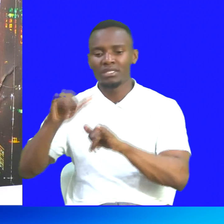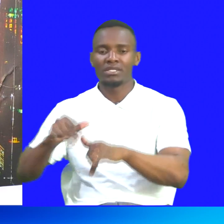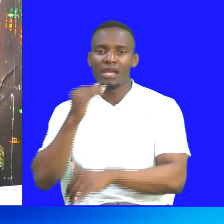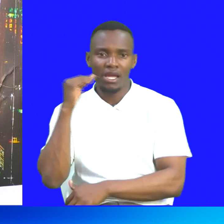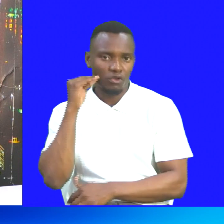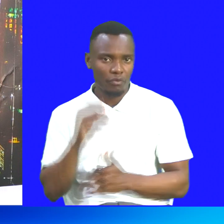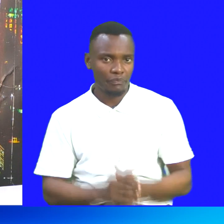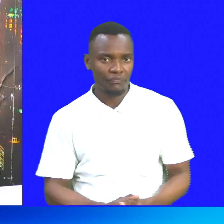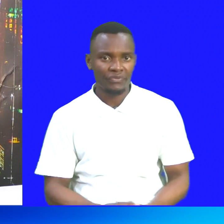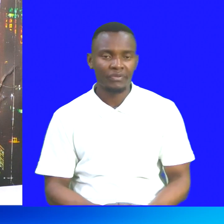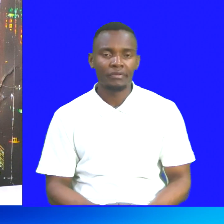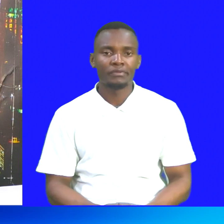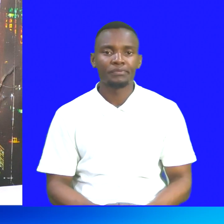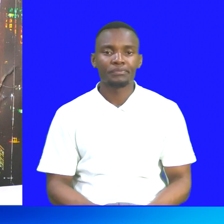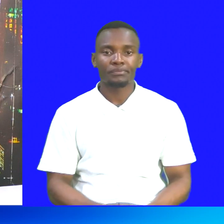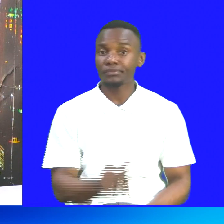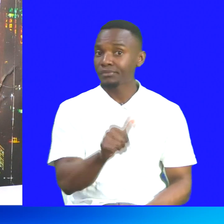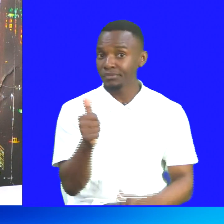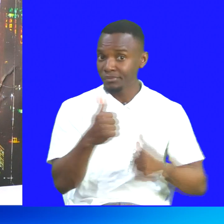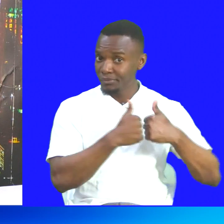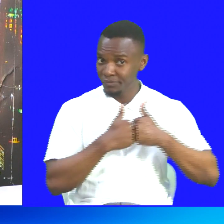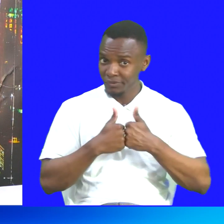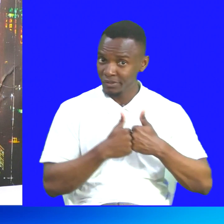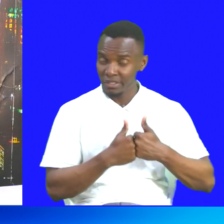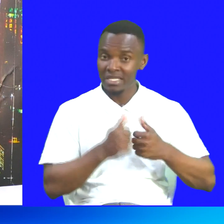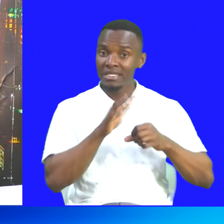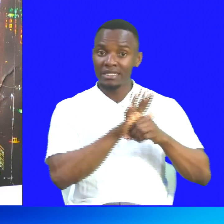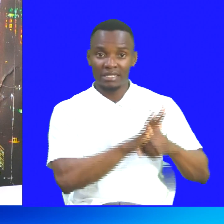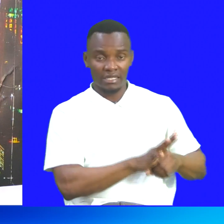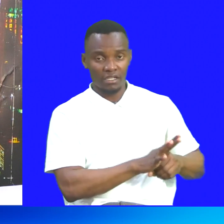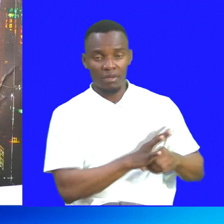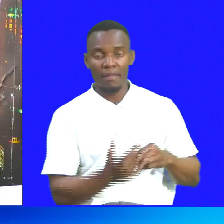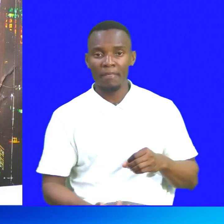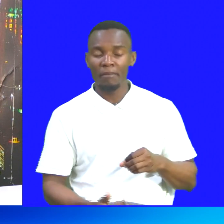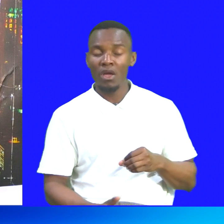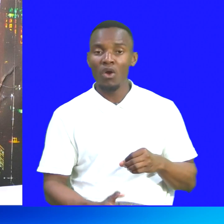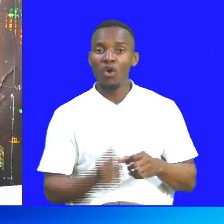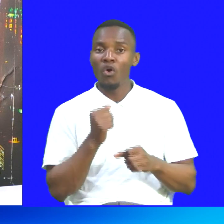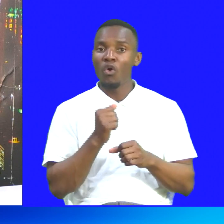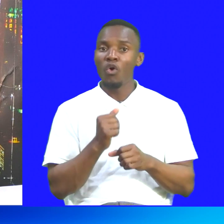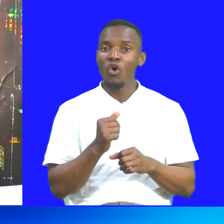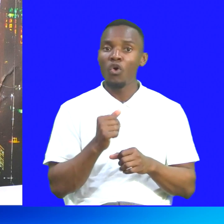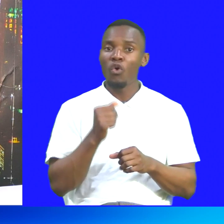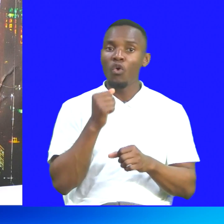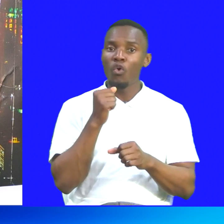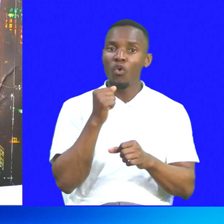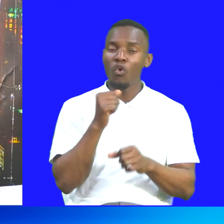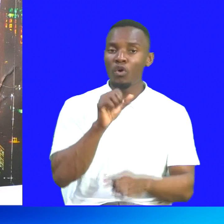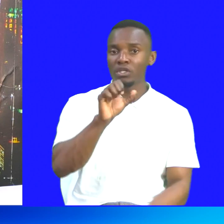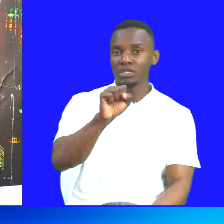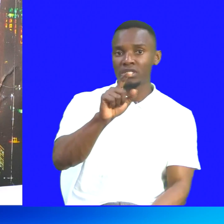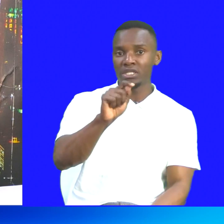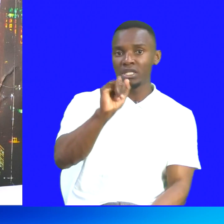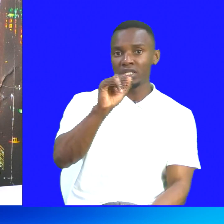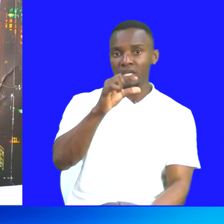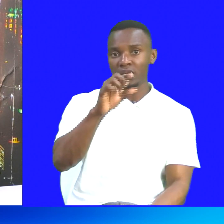Another challenge is stigmatization. Working in office job can be challenging for